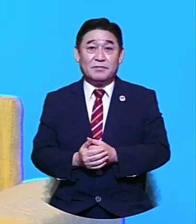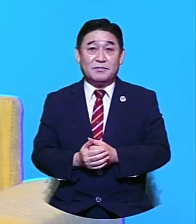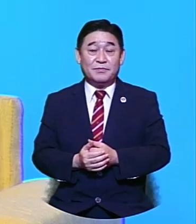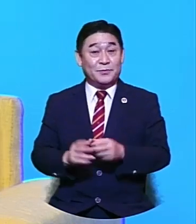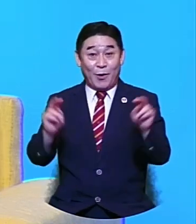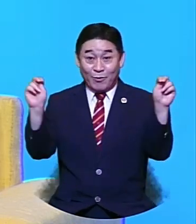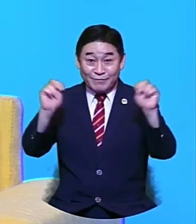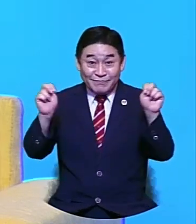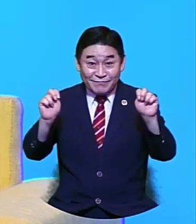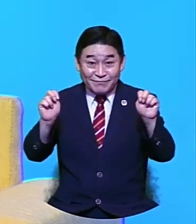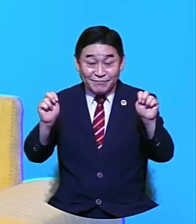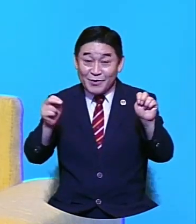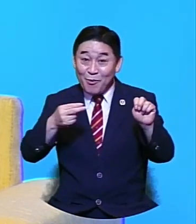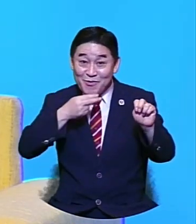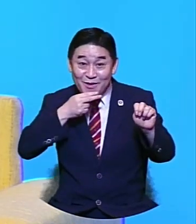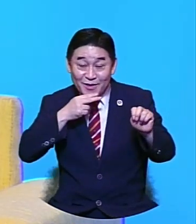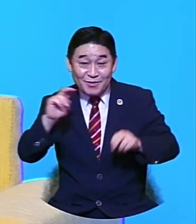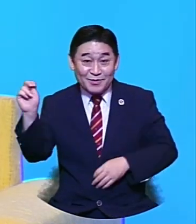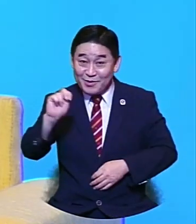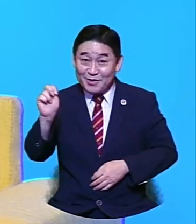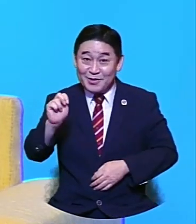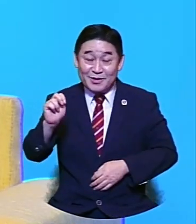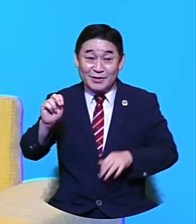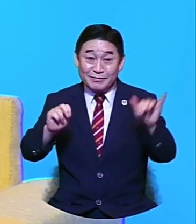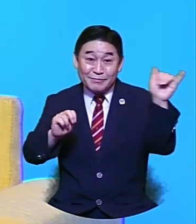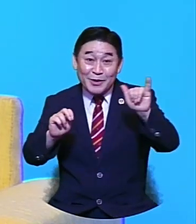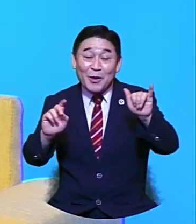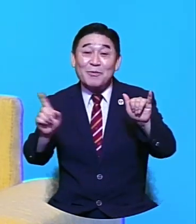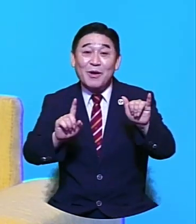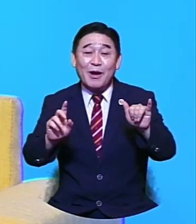No? Is it no or yes?